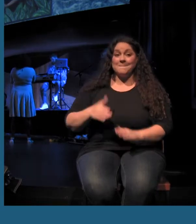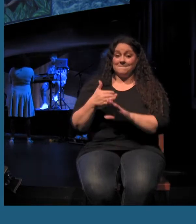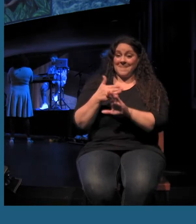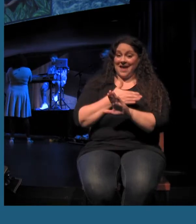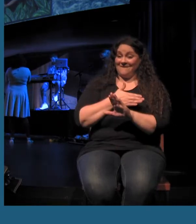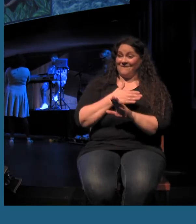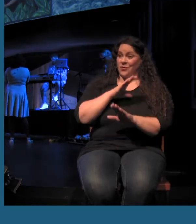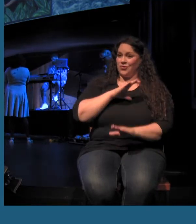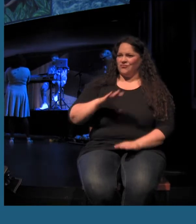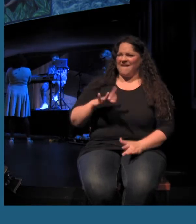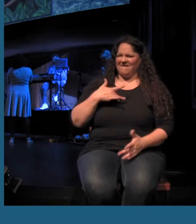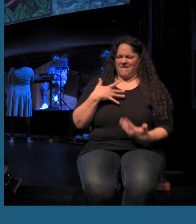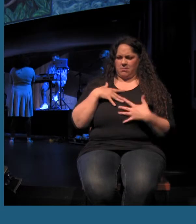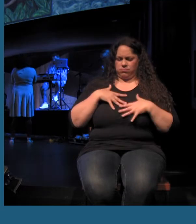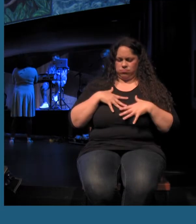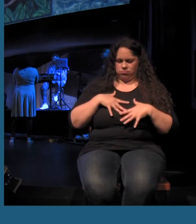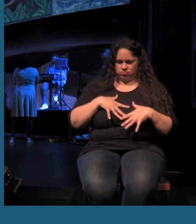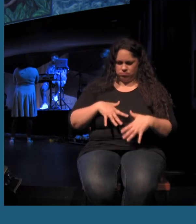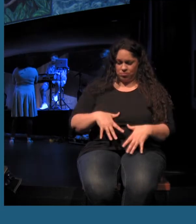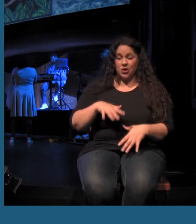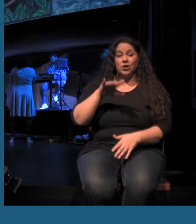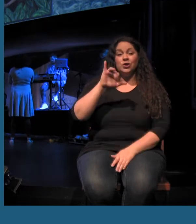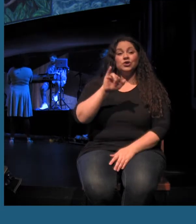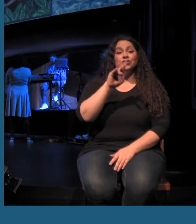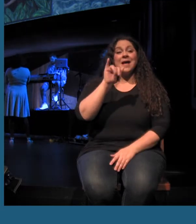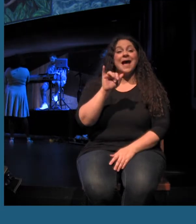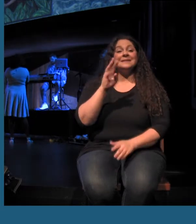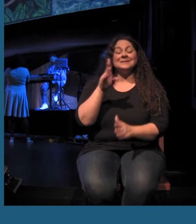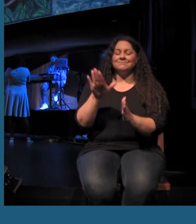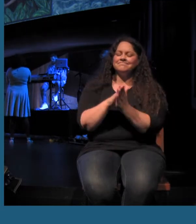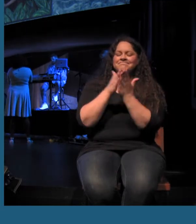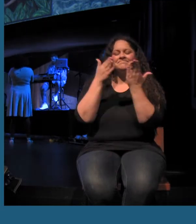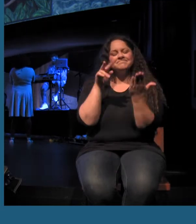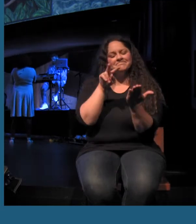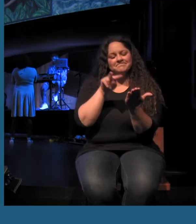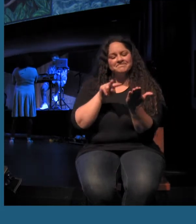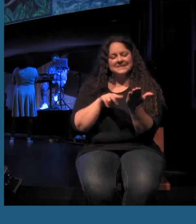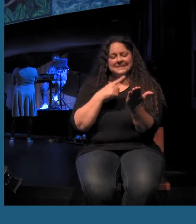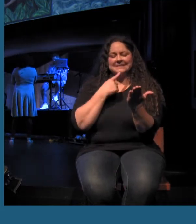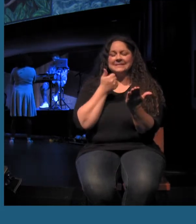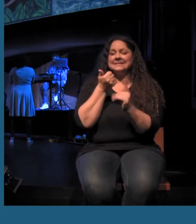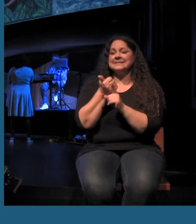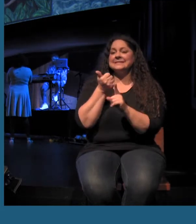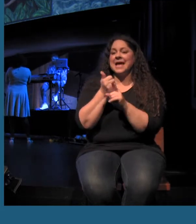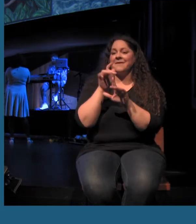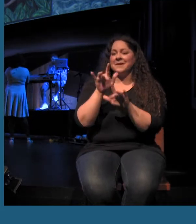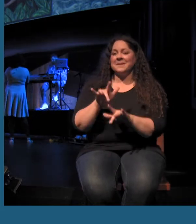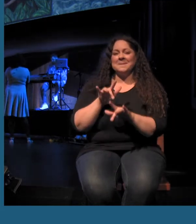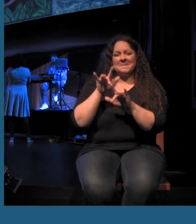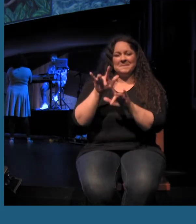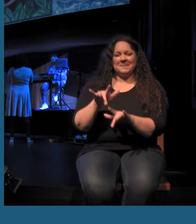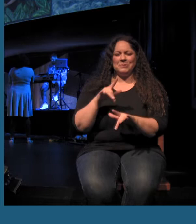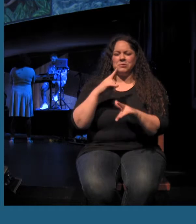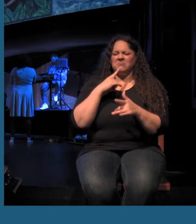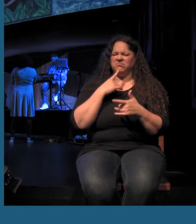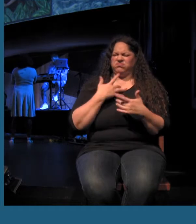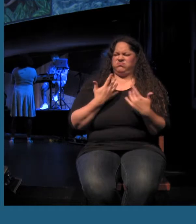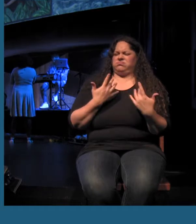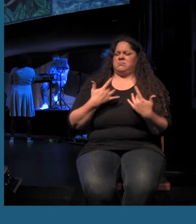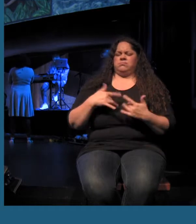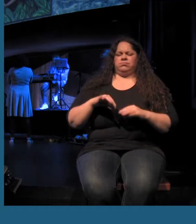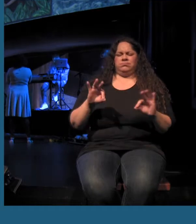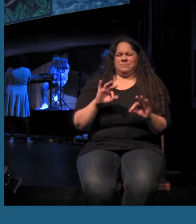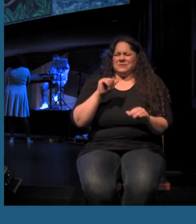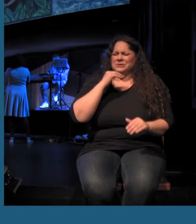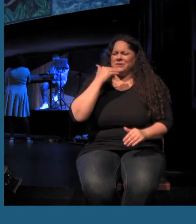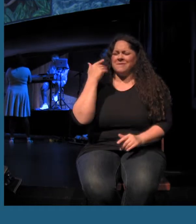dark. On July 16th, her daily devotional said, "Self-pity is a slimy, bottomless pit," which was so true